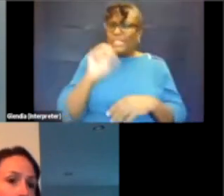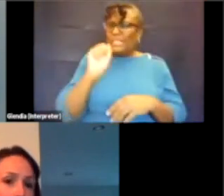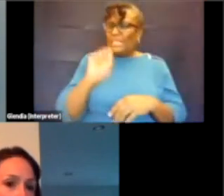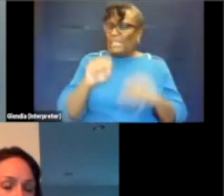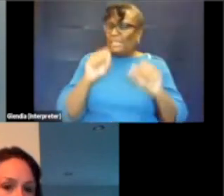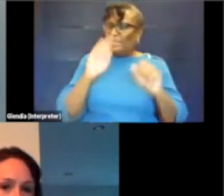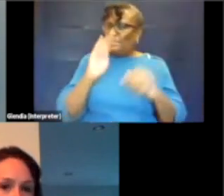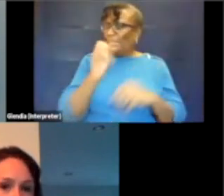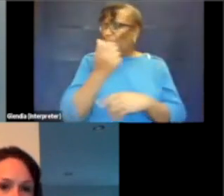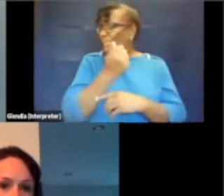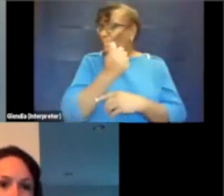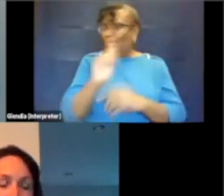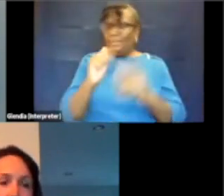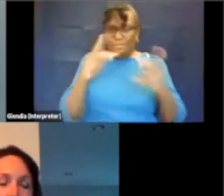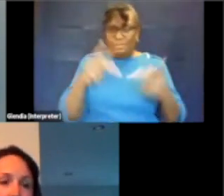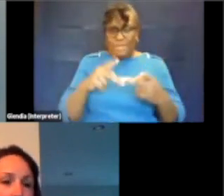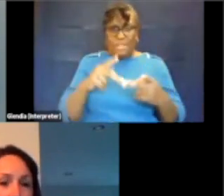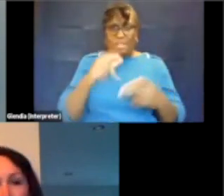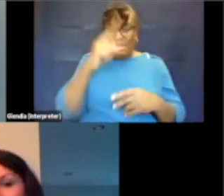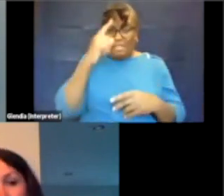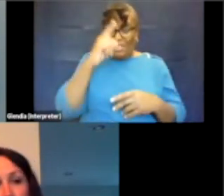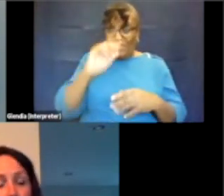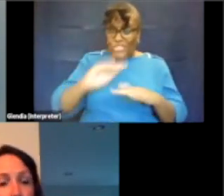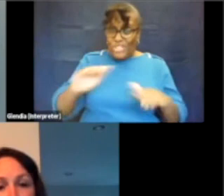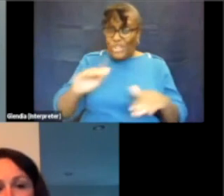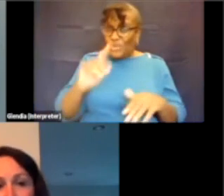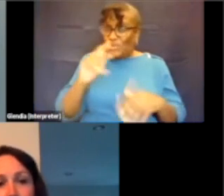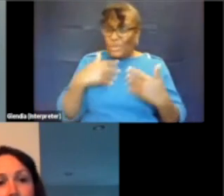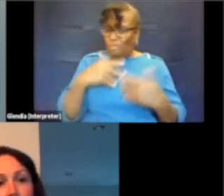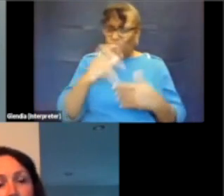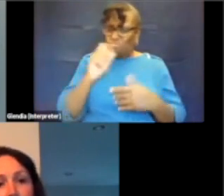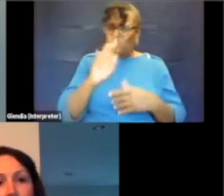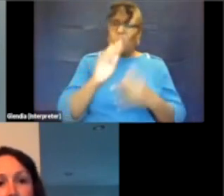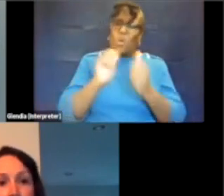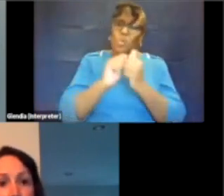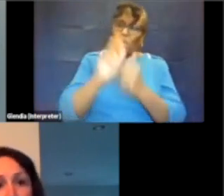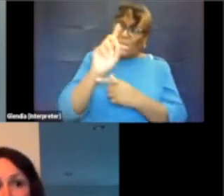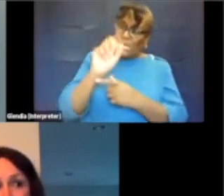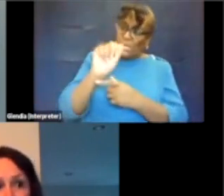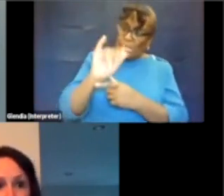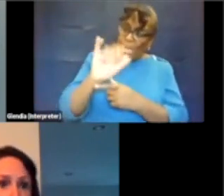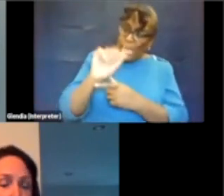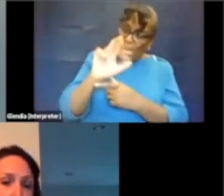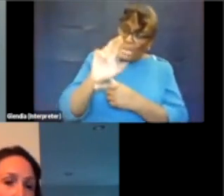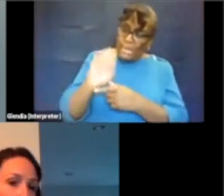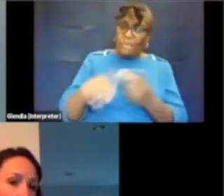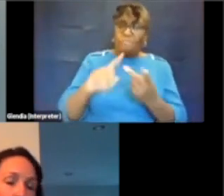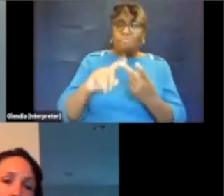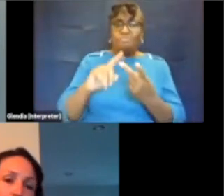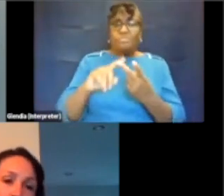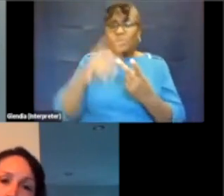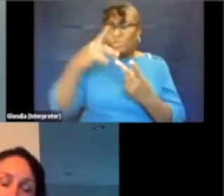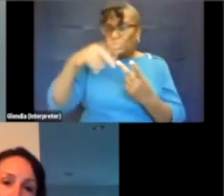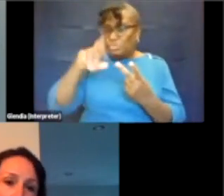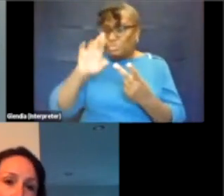too young to start having those conversations. Daycare settings, preschool settings, talk about services, even through BabyNet or